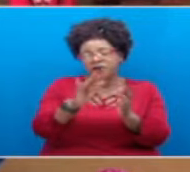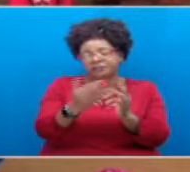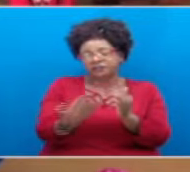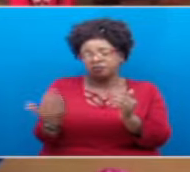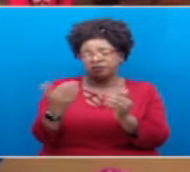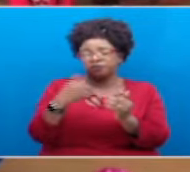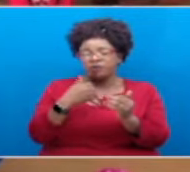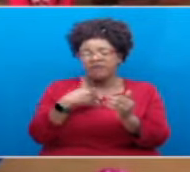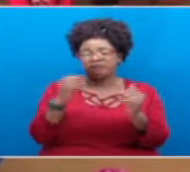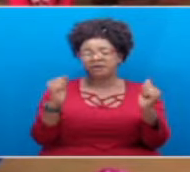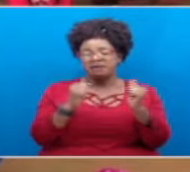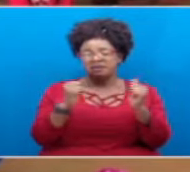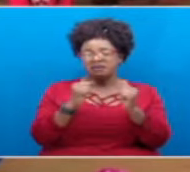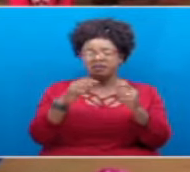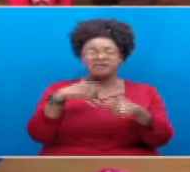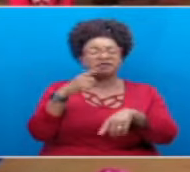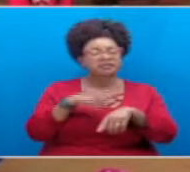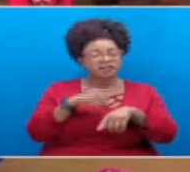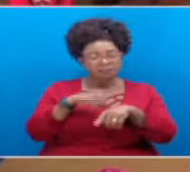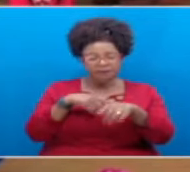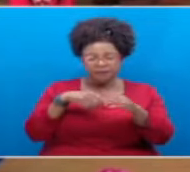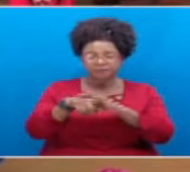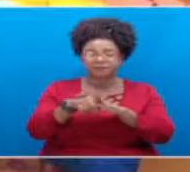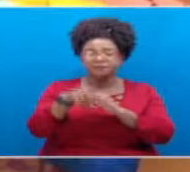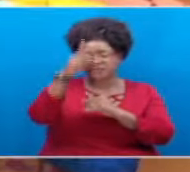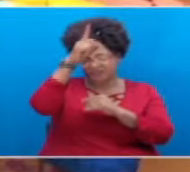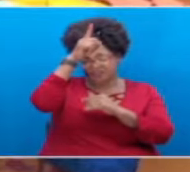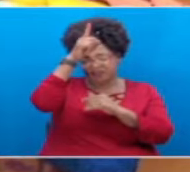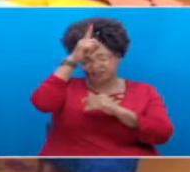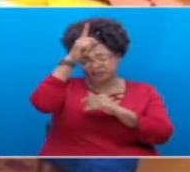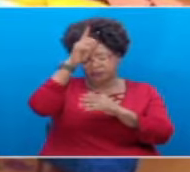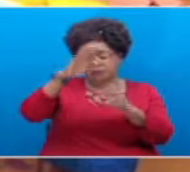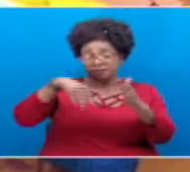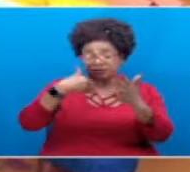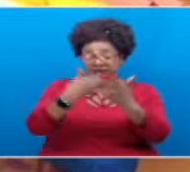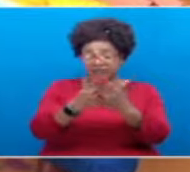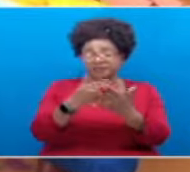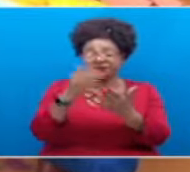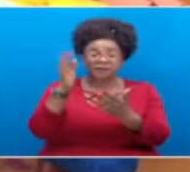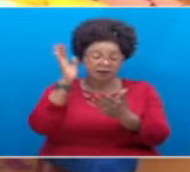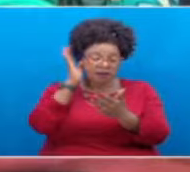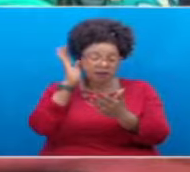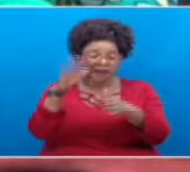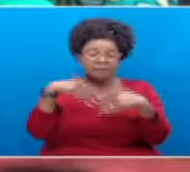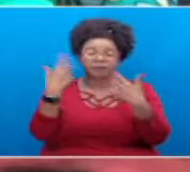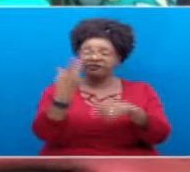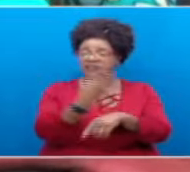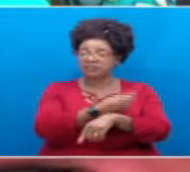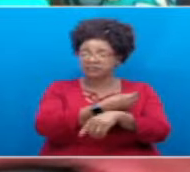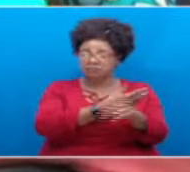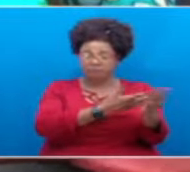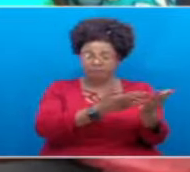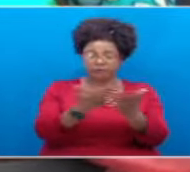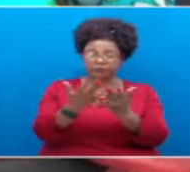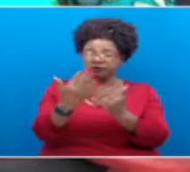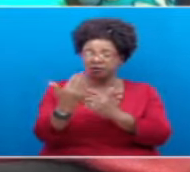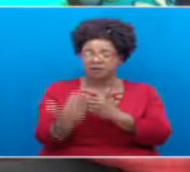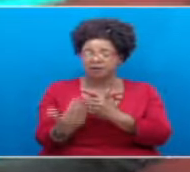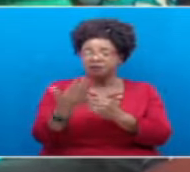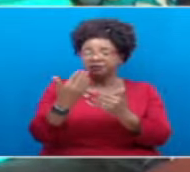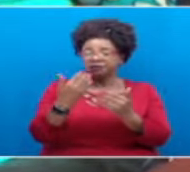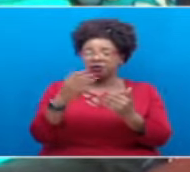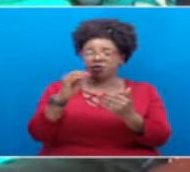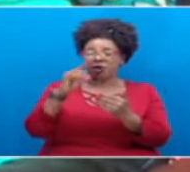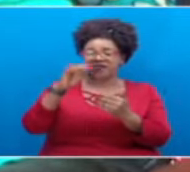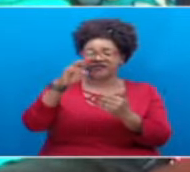from malaria every time they visited her rural home, until she heard about the vaccine when she brought her youngest child, Oliver, for